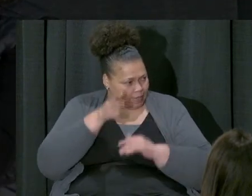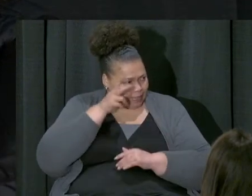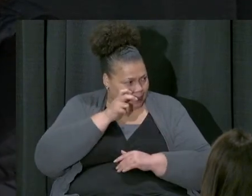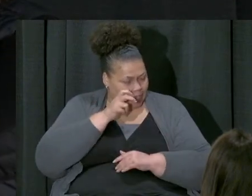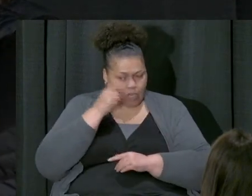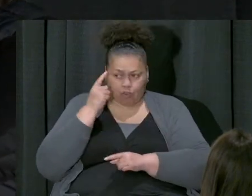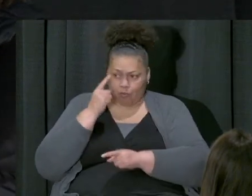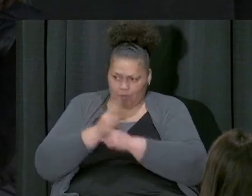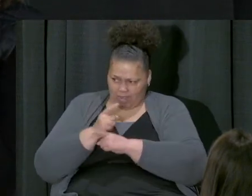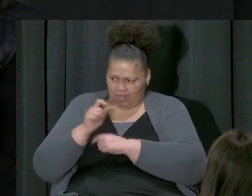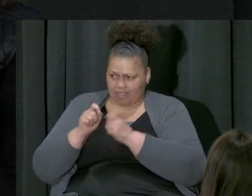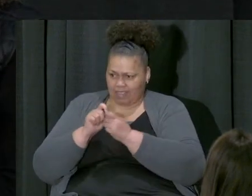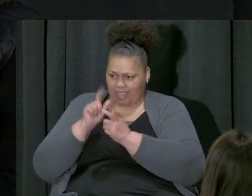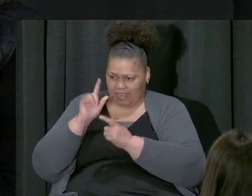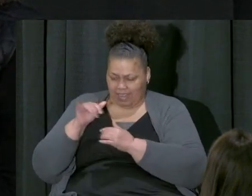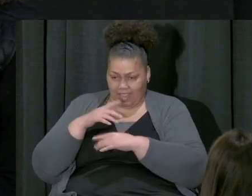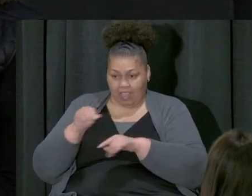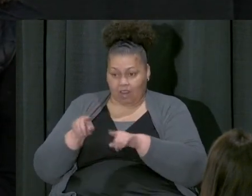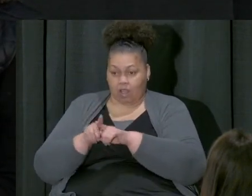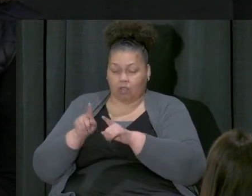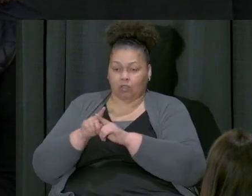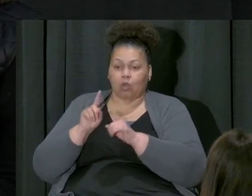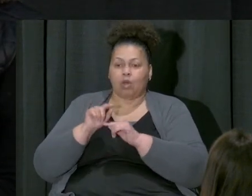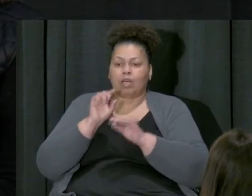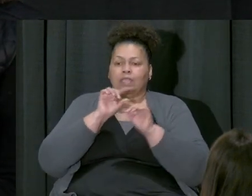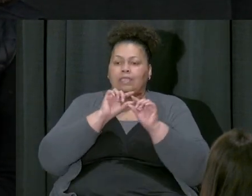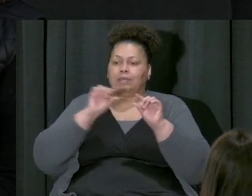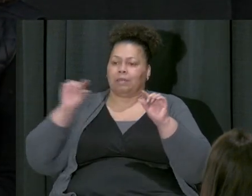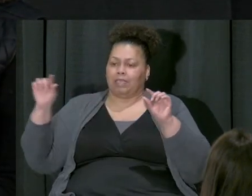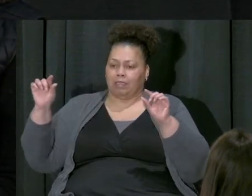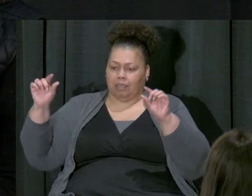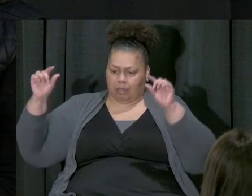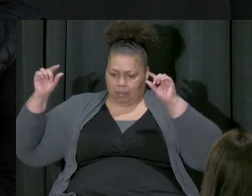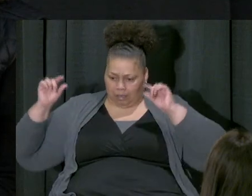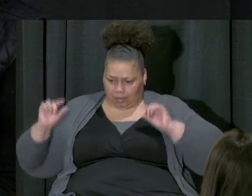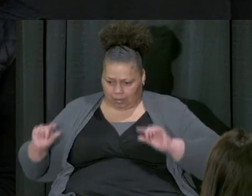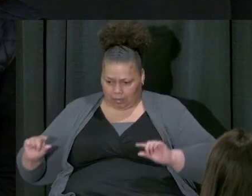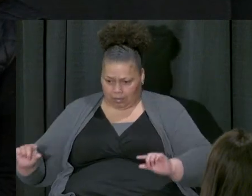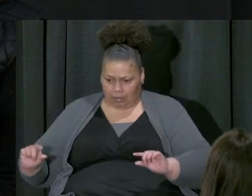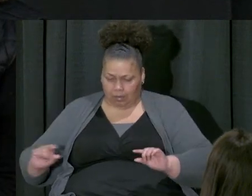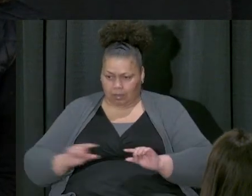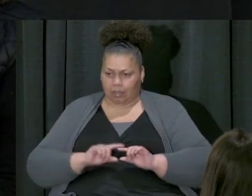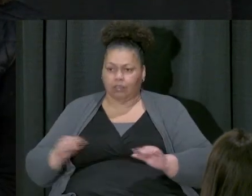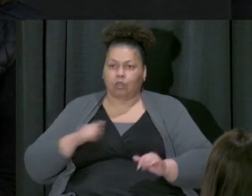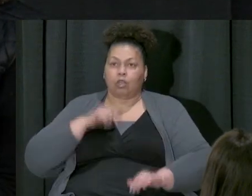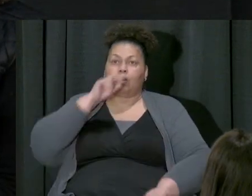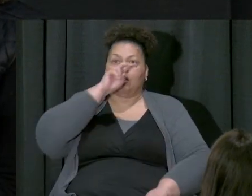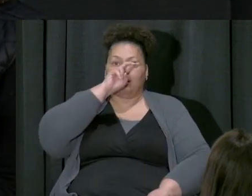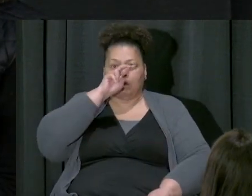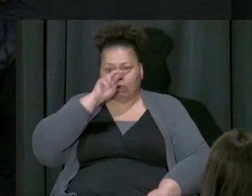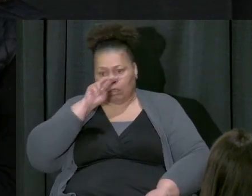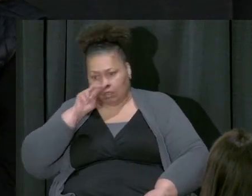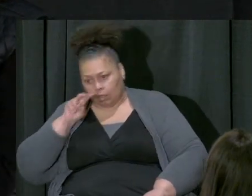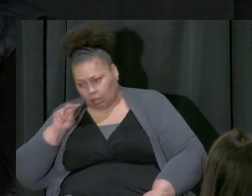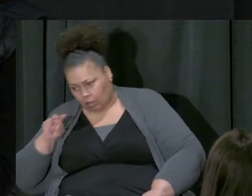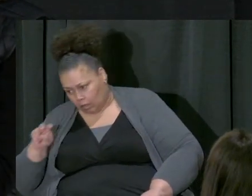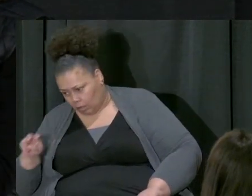that you don't drop from one line to the other. And last, and this is for me the most